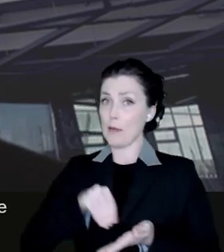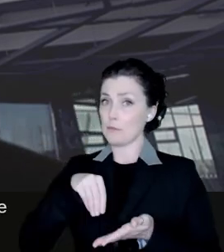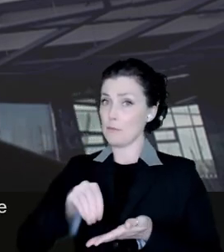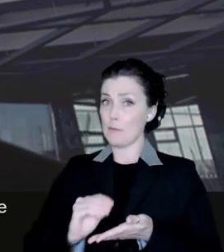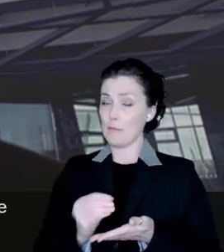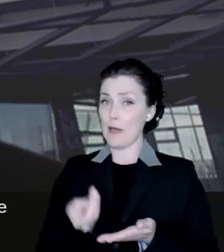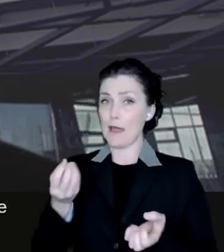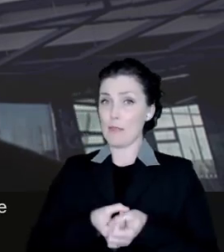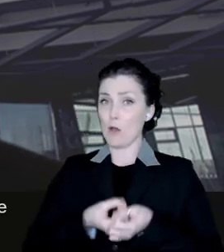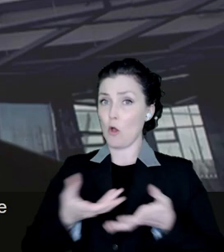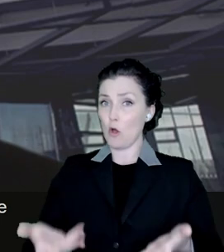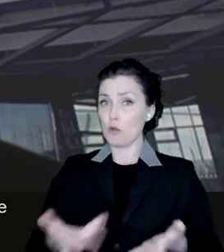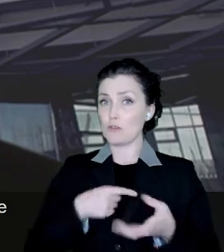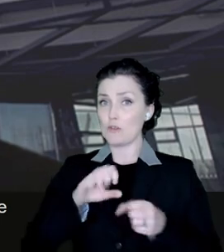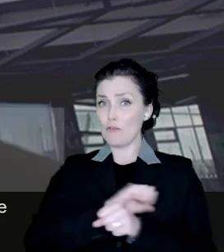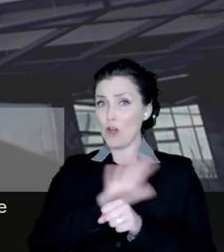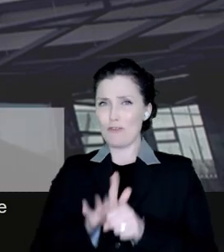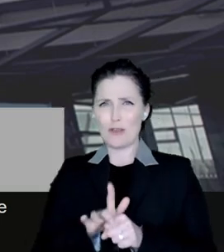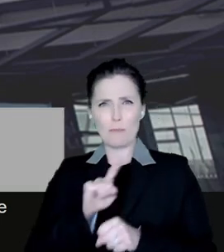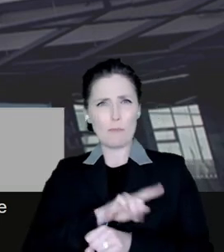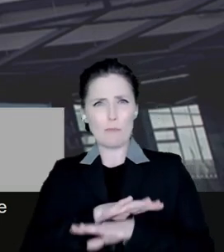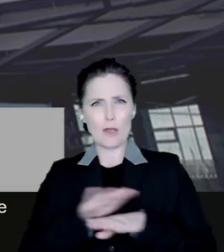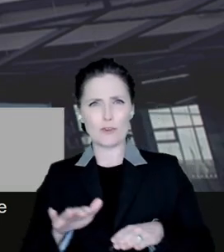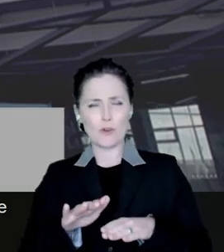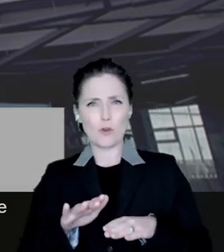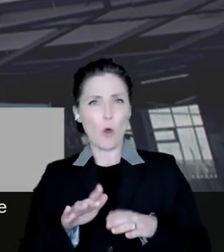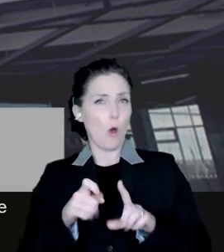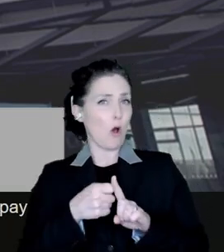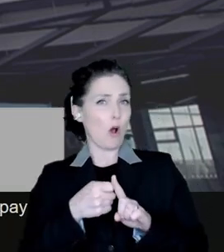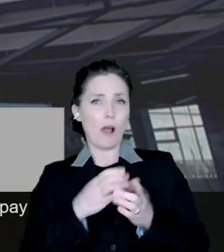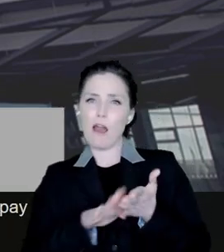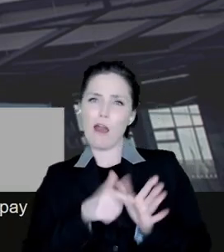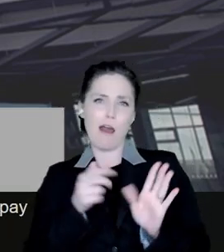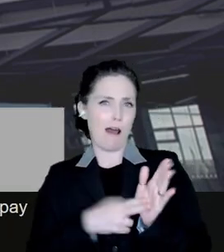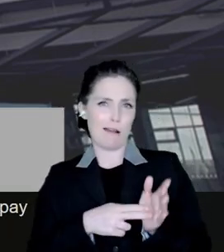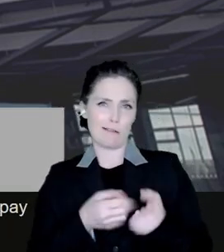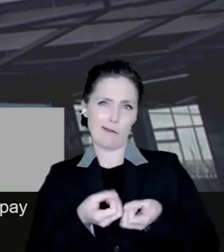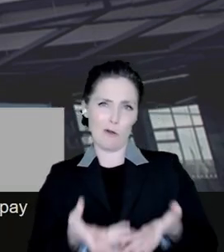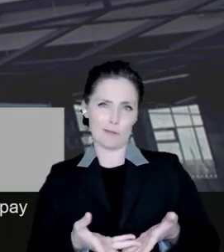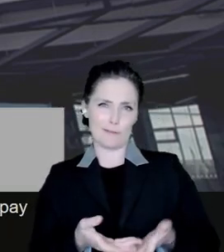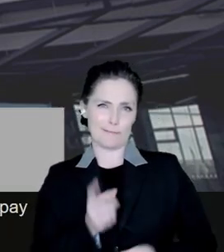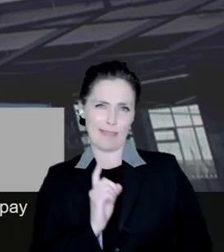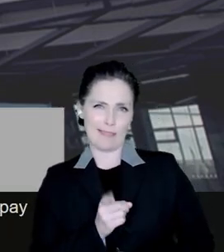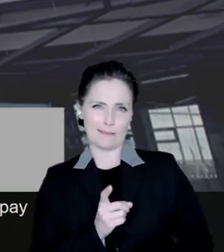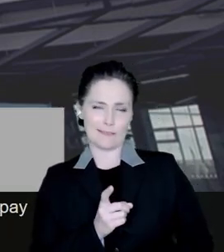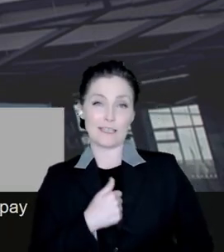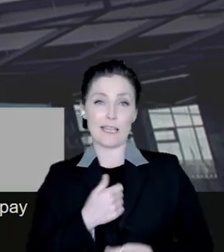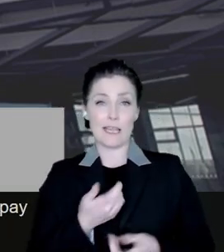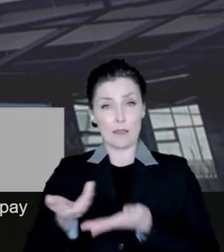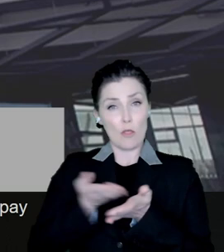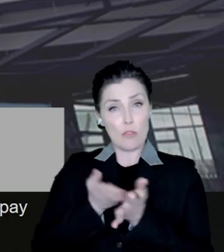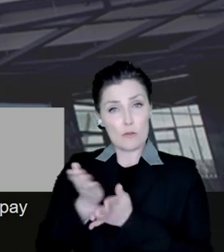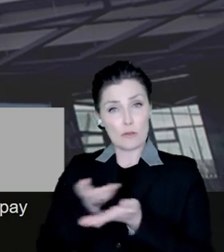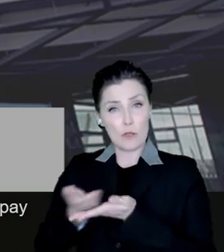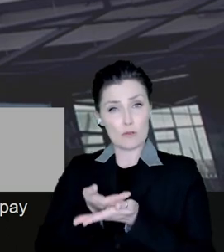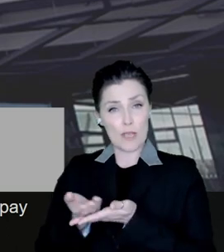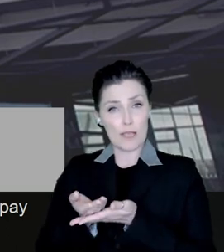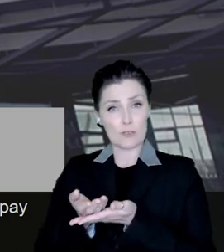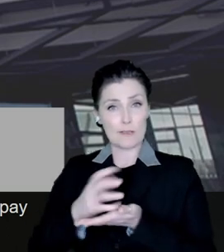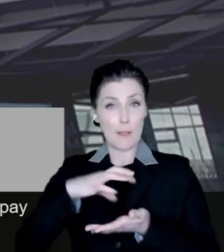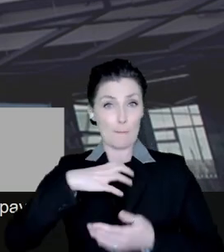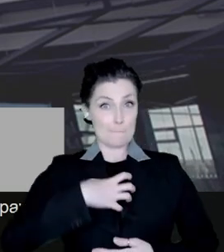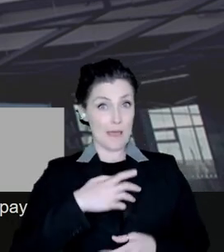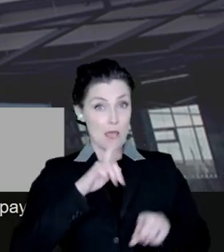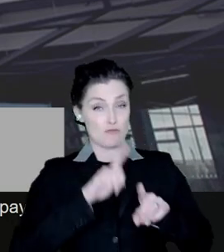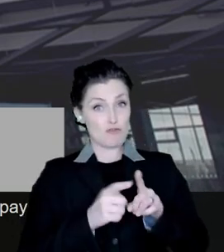not prepared to pay the cost of Khan. And in the negotiations that the Mayor has been trying to have with